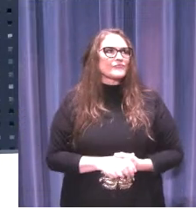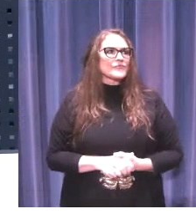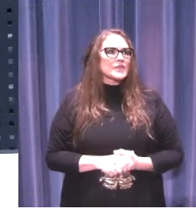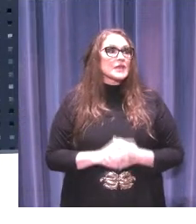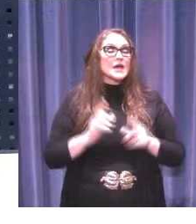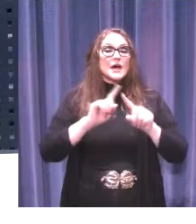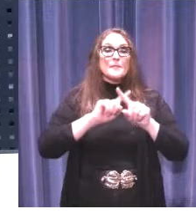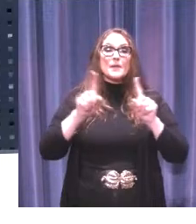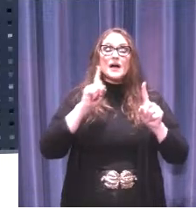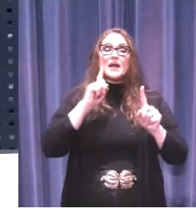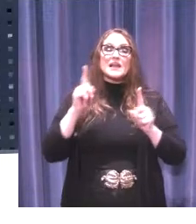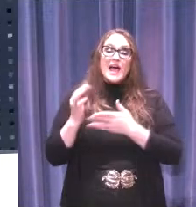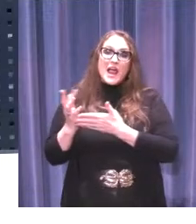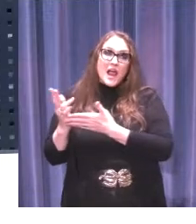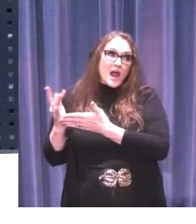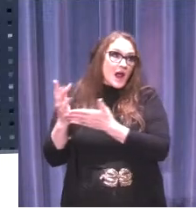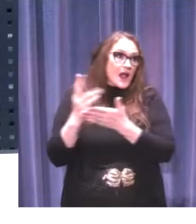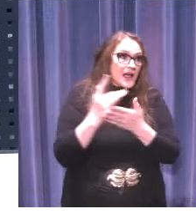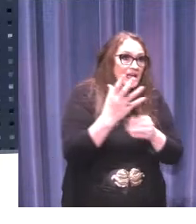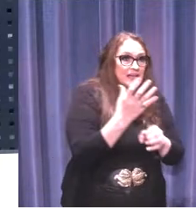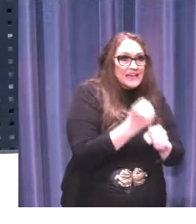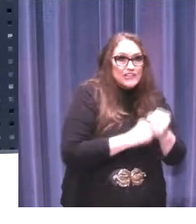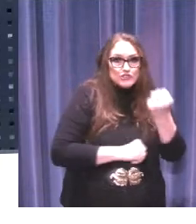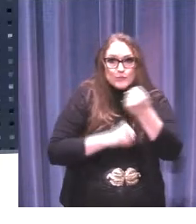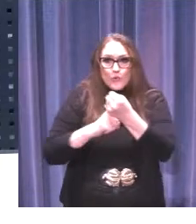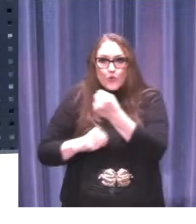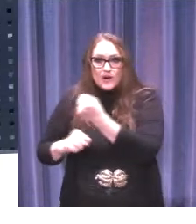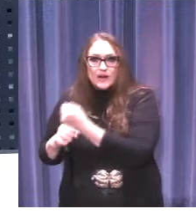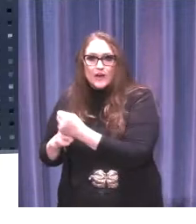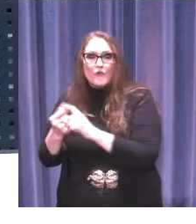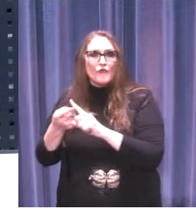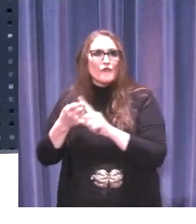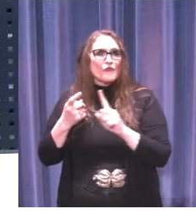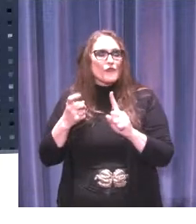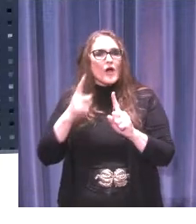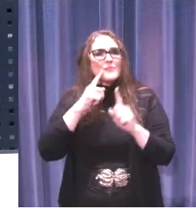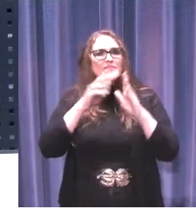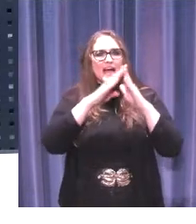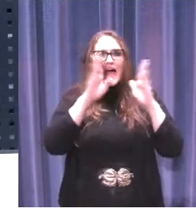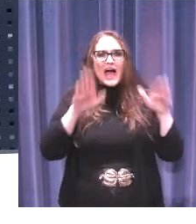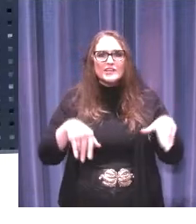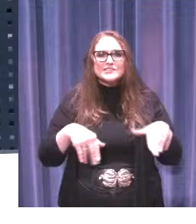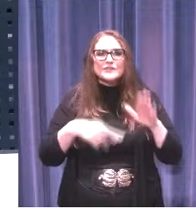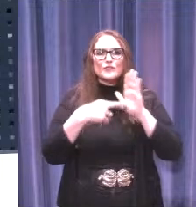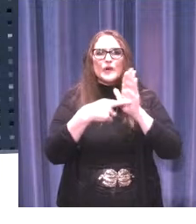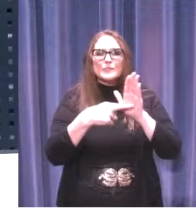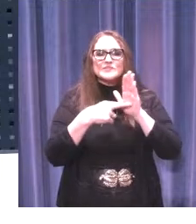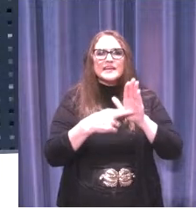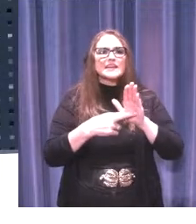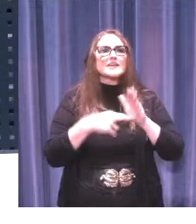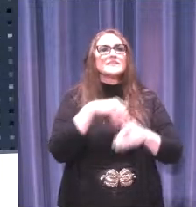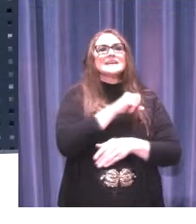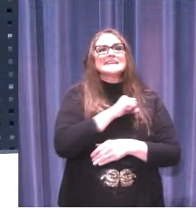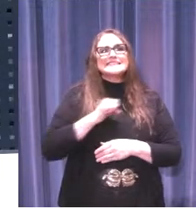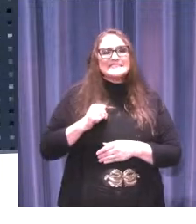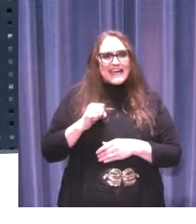But I gathered up support from the House of Representatives, the Senate,